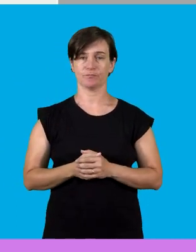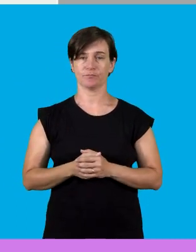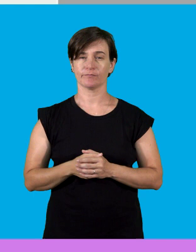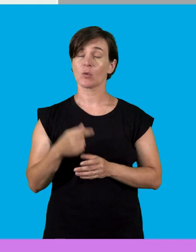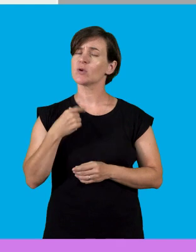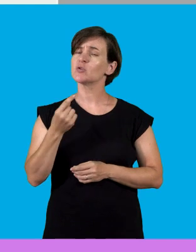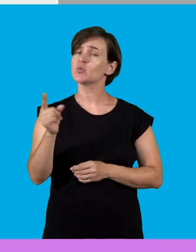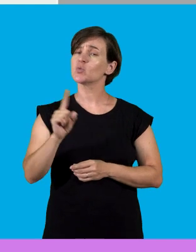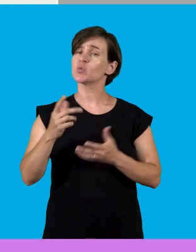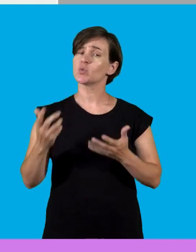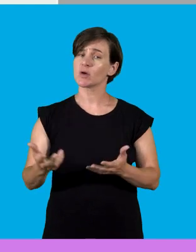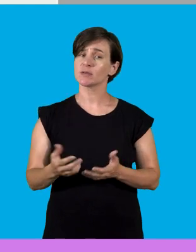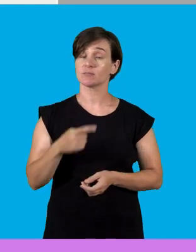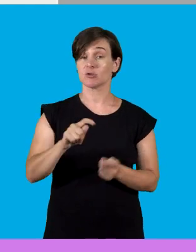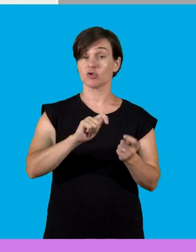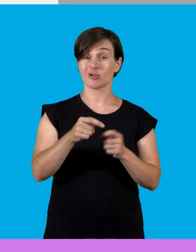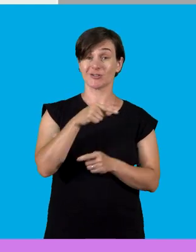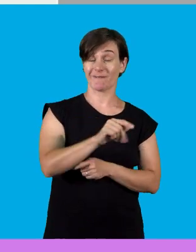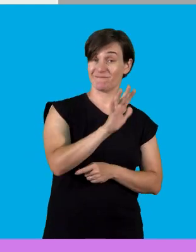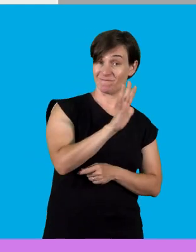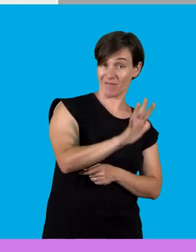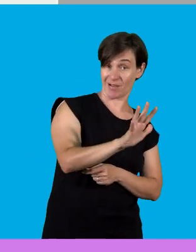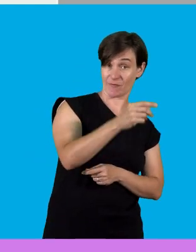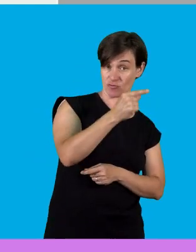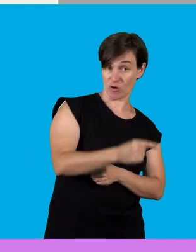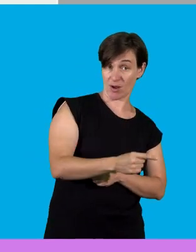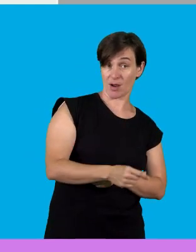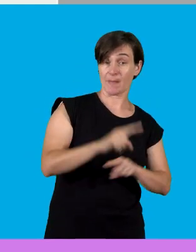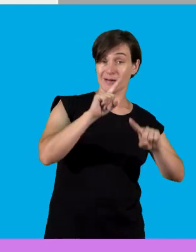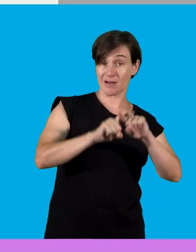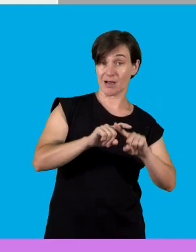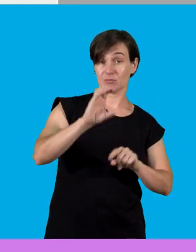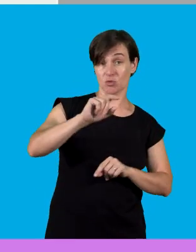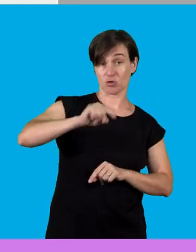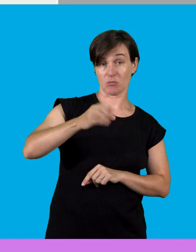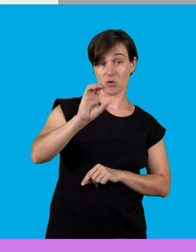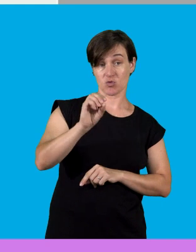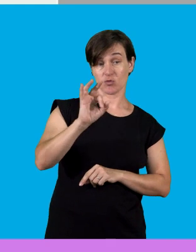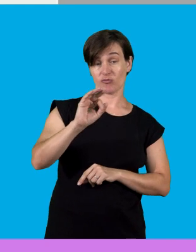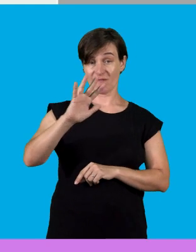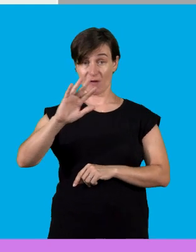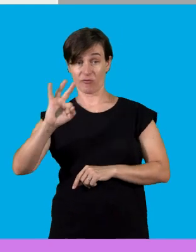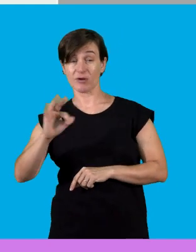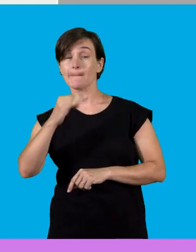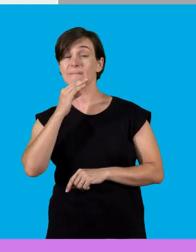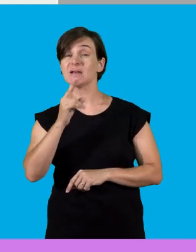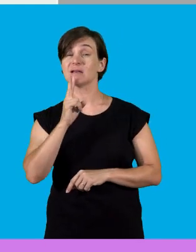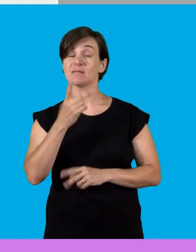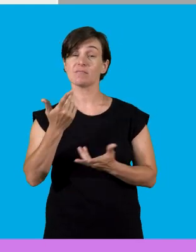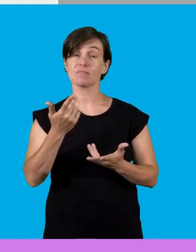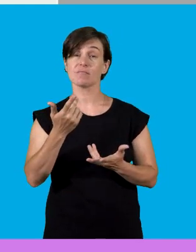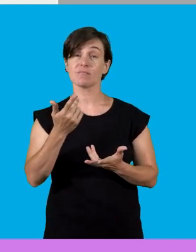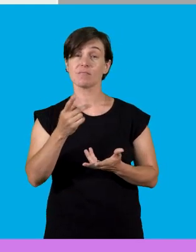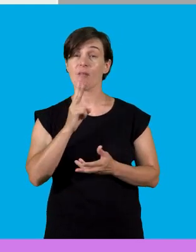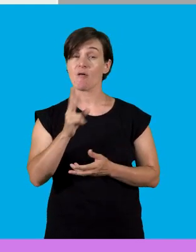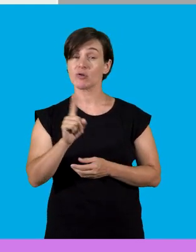0.0353. What do we need to do? We need to convert 5 grams to ounces, meaning 5 times